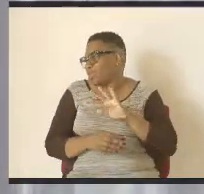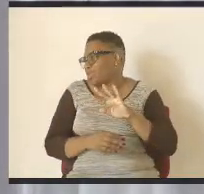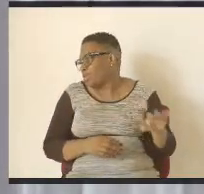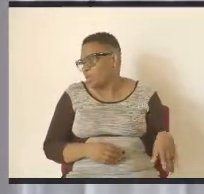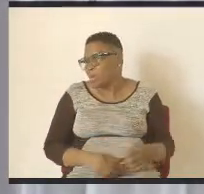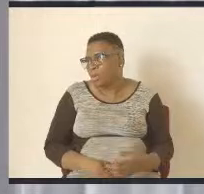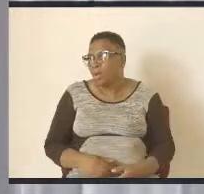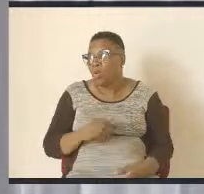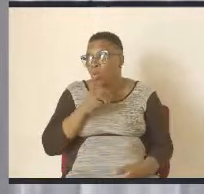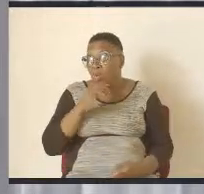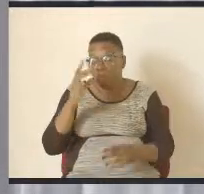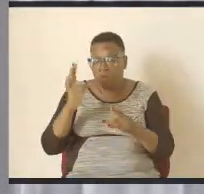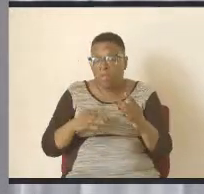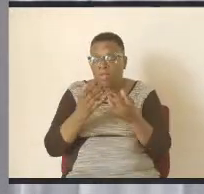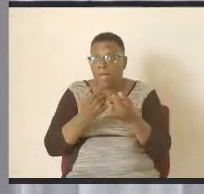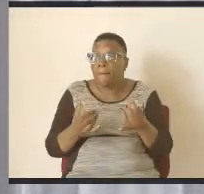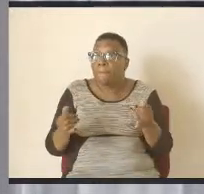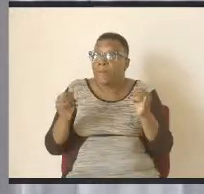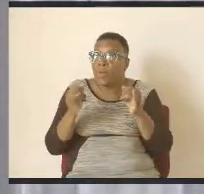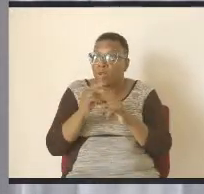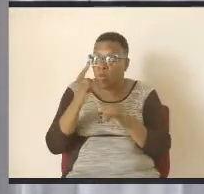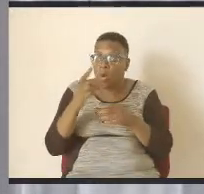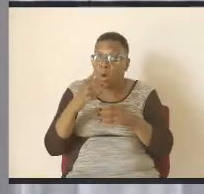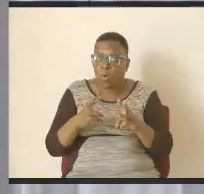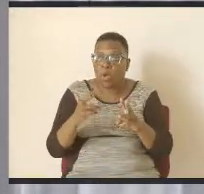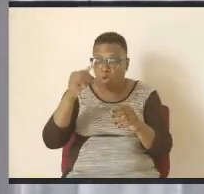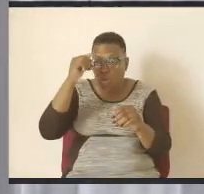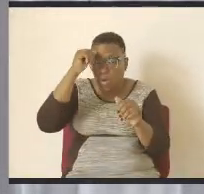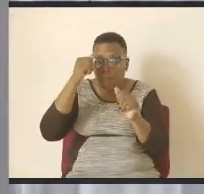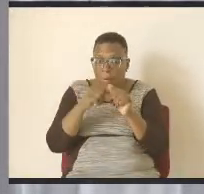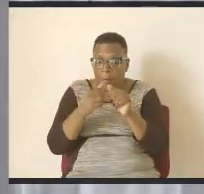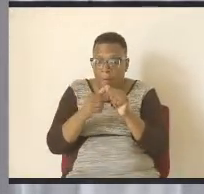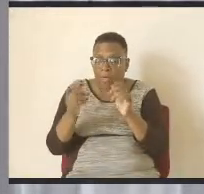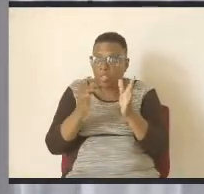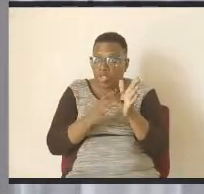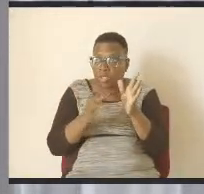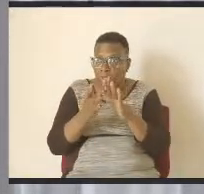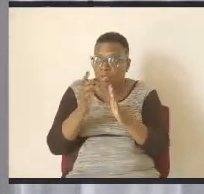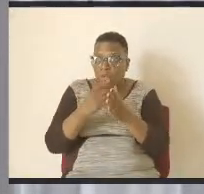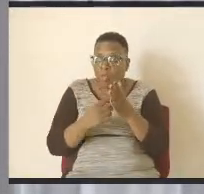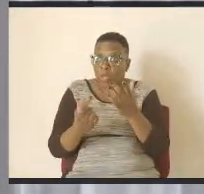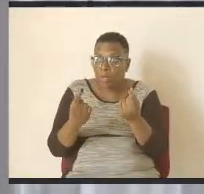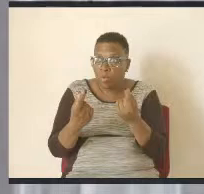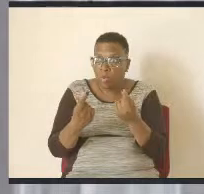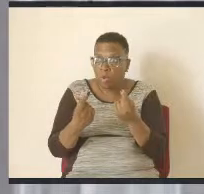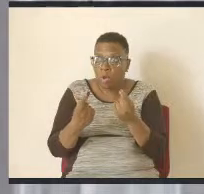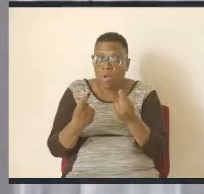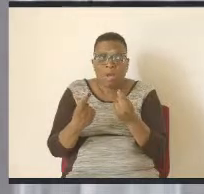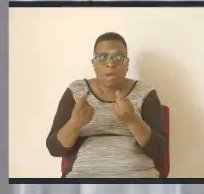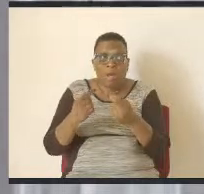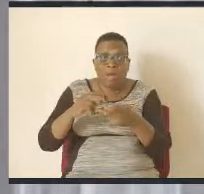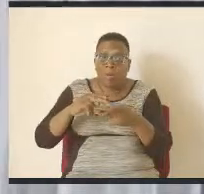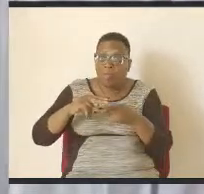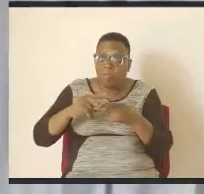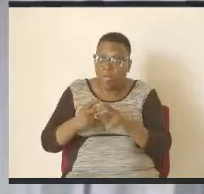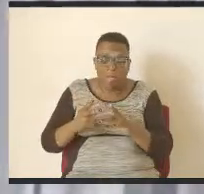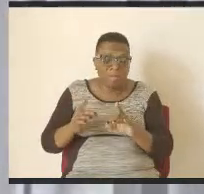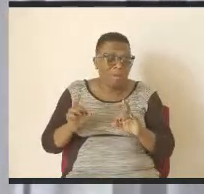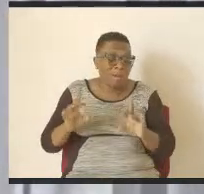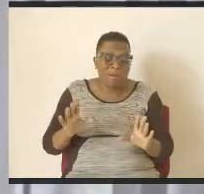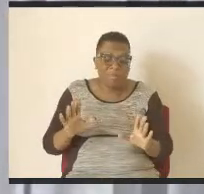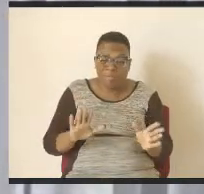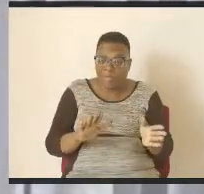So one of the ways to remember Jesus and what Jesus has done for us and what he went through, this horrible